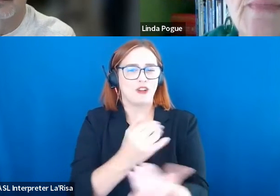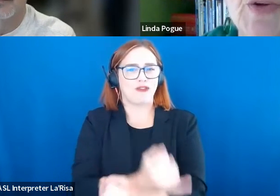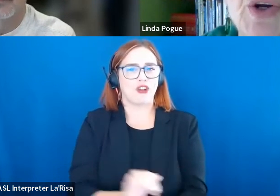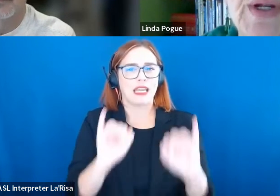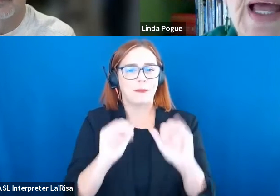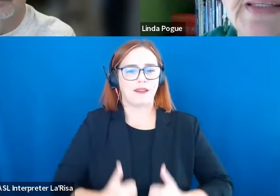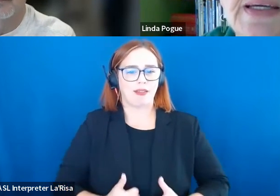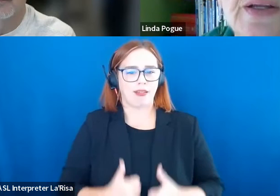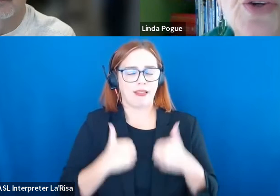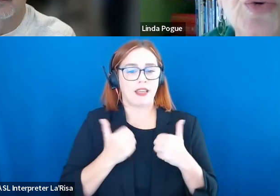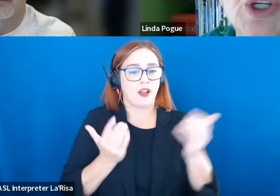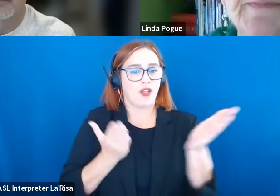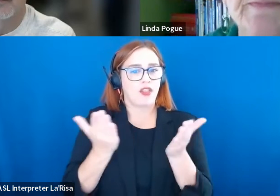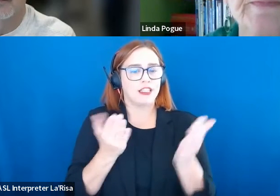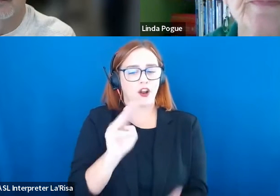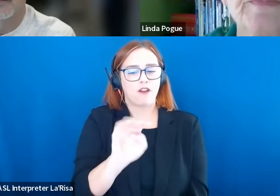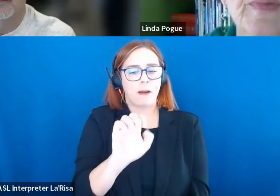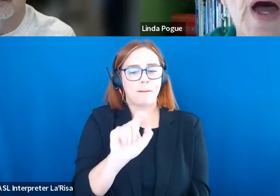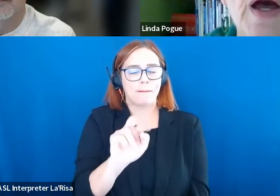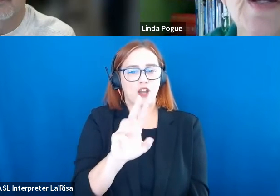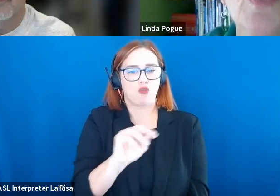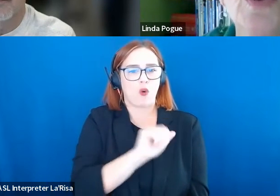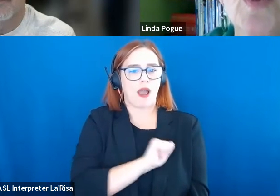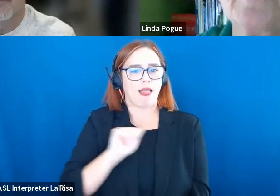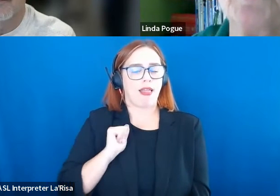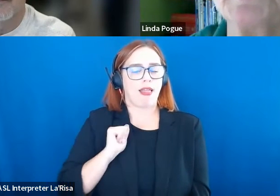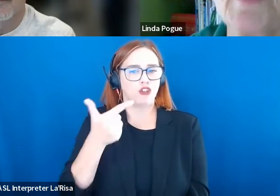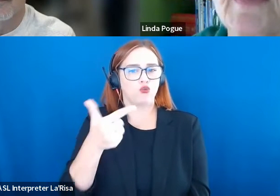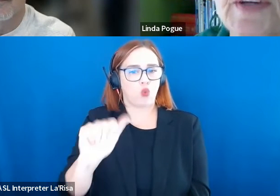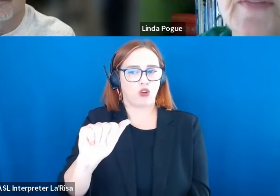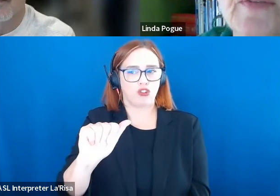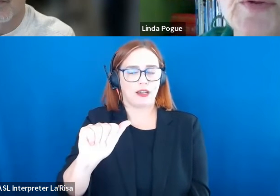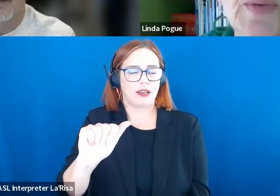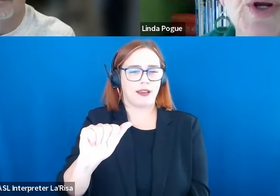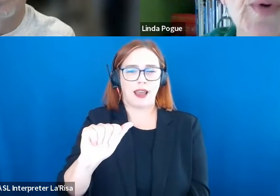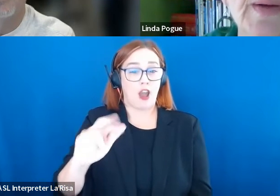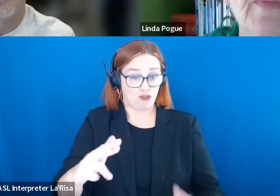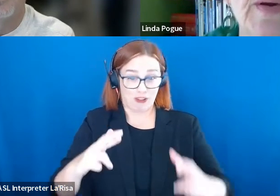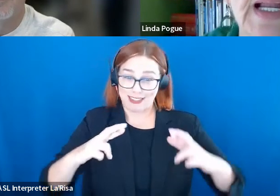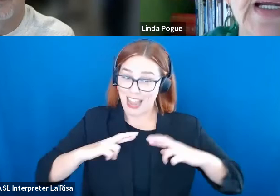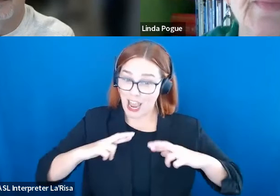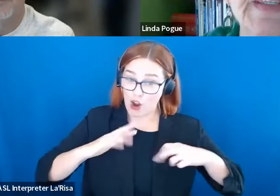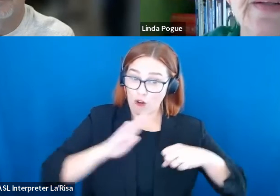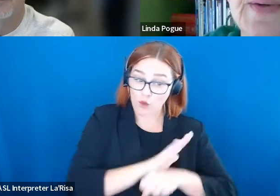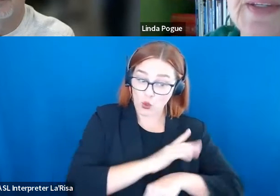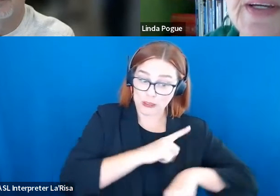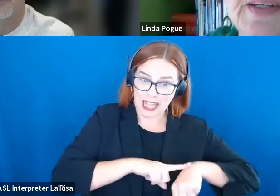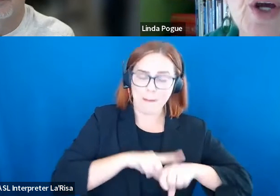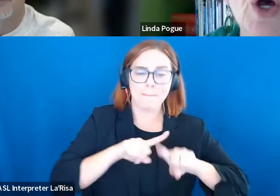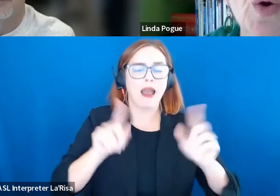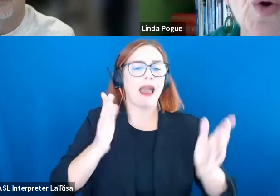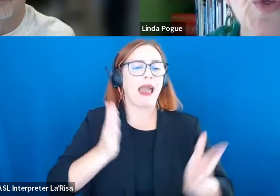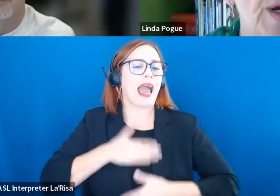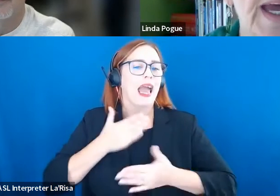serves Metro Atlanta in Georgia. I no longer work full-time. I've retired from full-time work, but I'm very glad I'm still